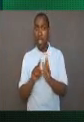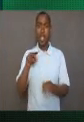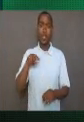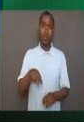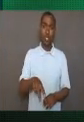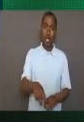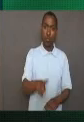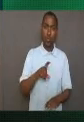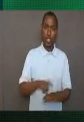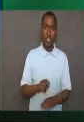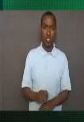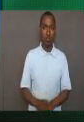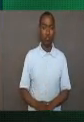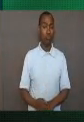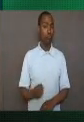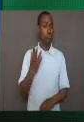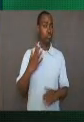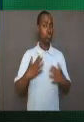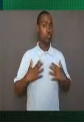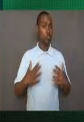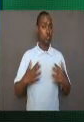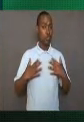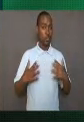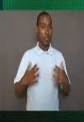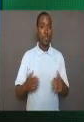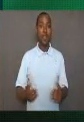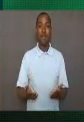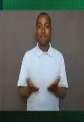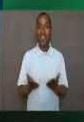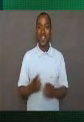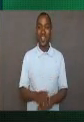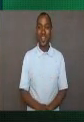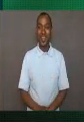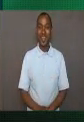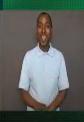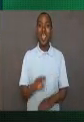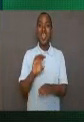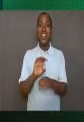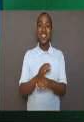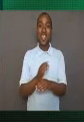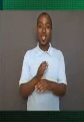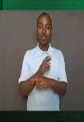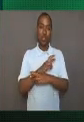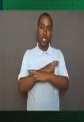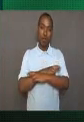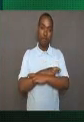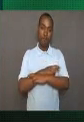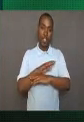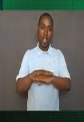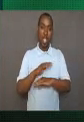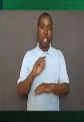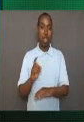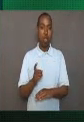will take more breaths. If your cells are resting,